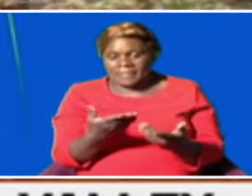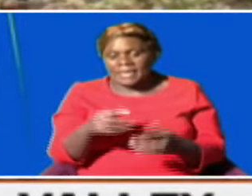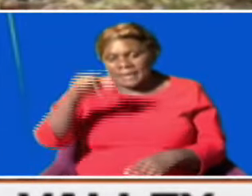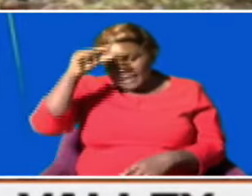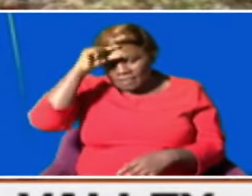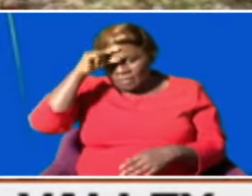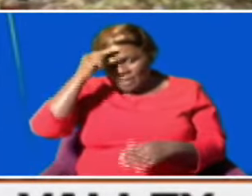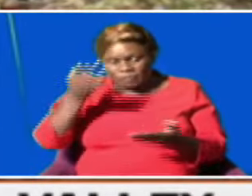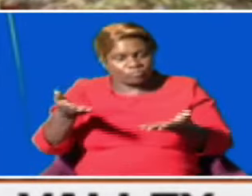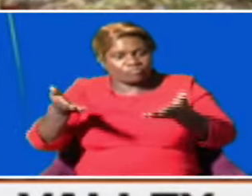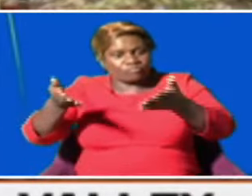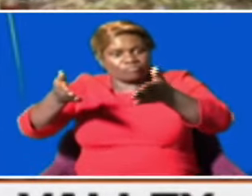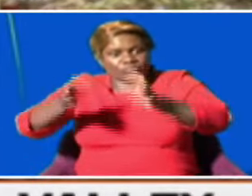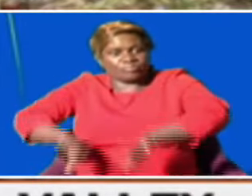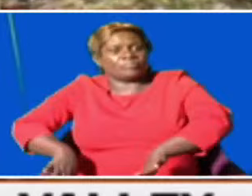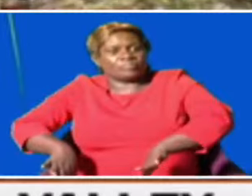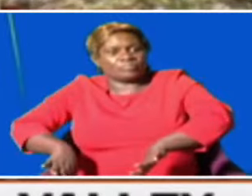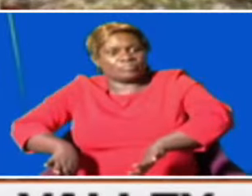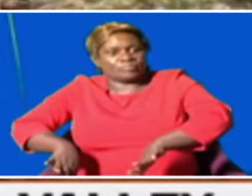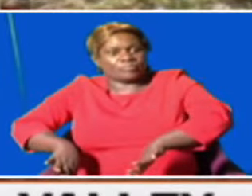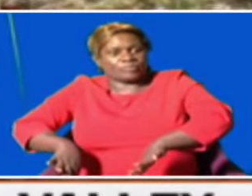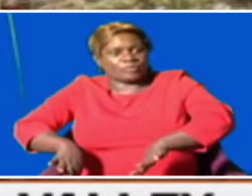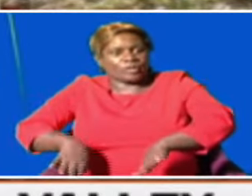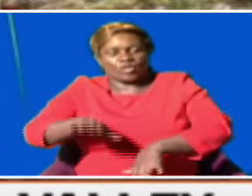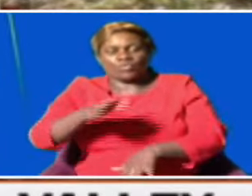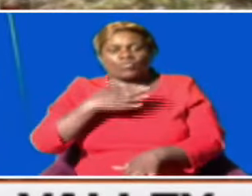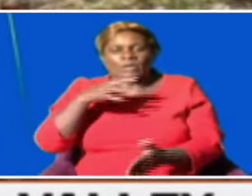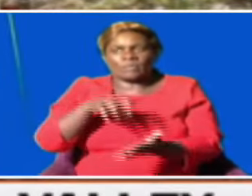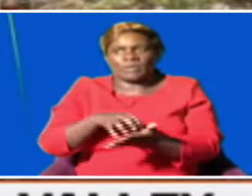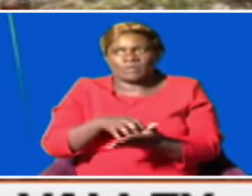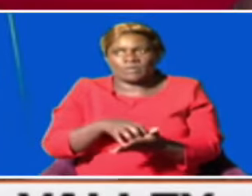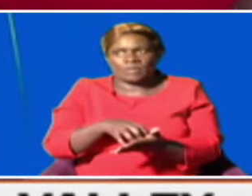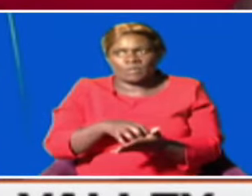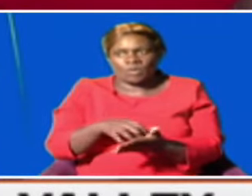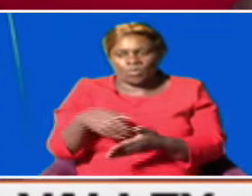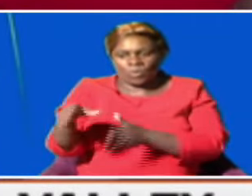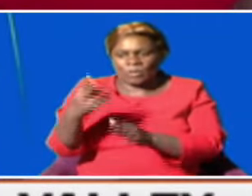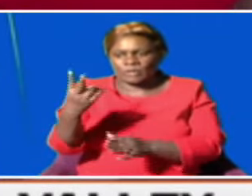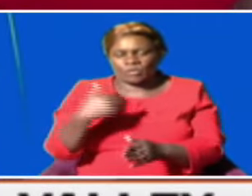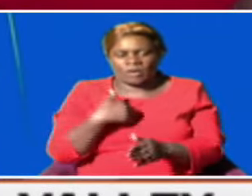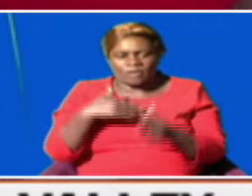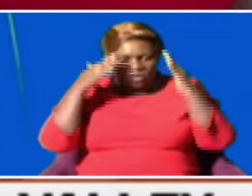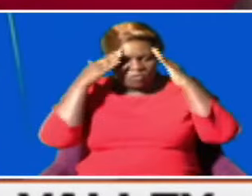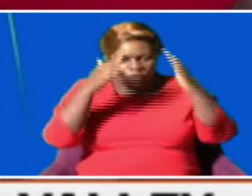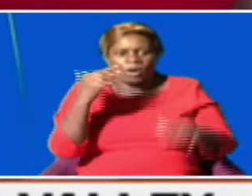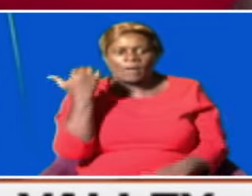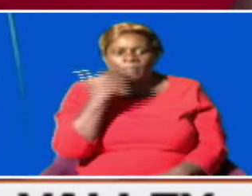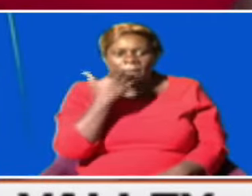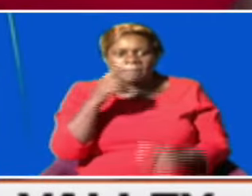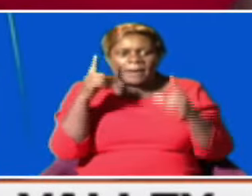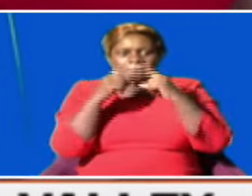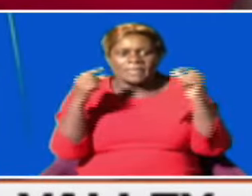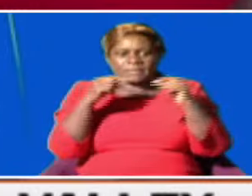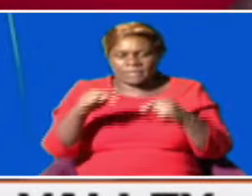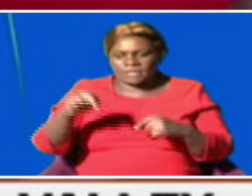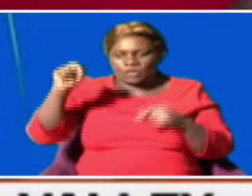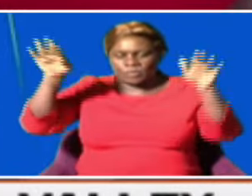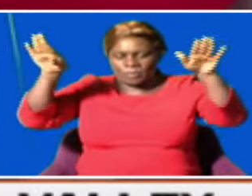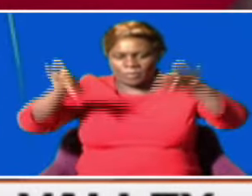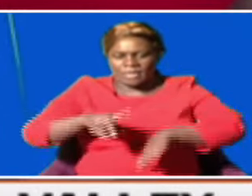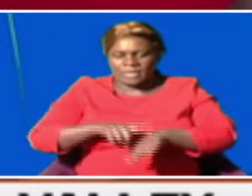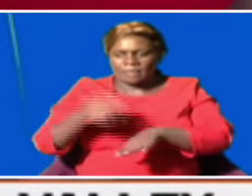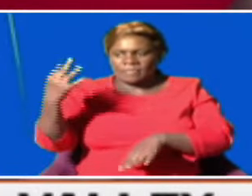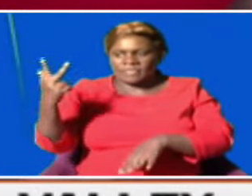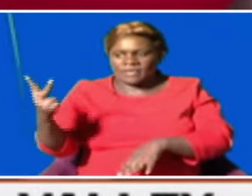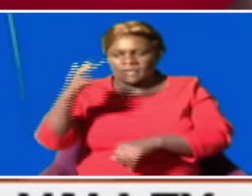serikali ivunjwe, muweza kupata hile vitu mnataka. There's only two ways. Attention will be on Gachagua's message in the North Rift during his